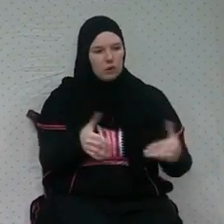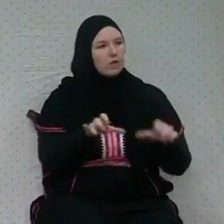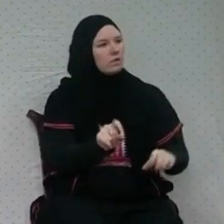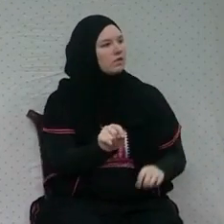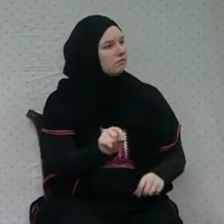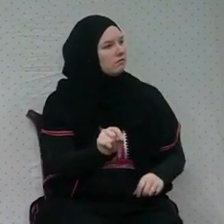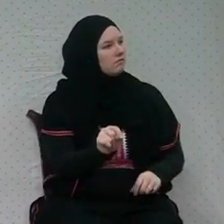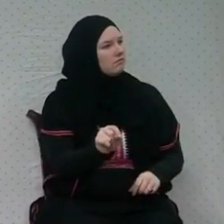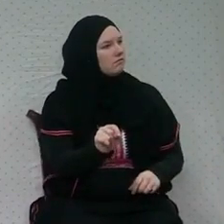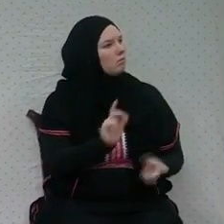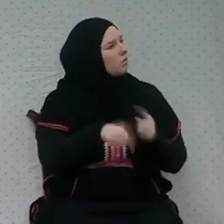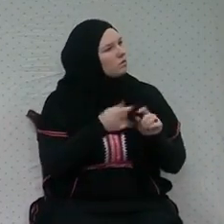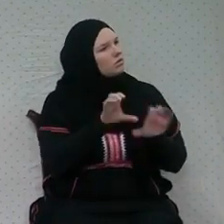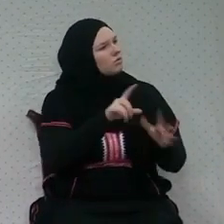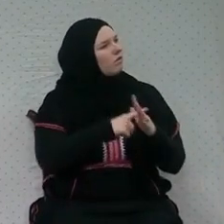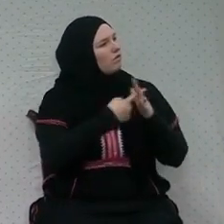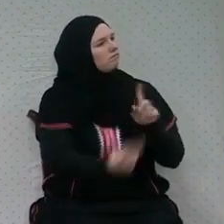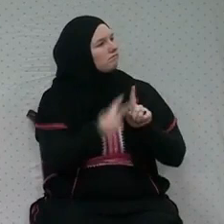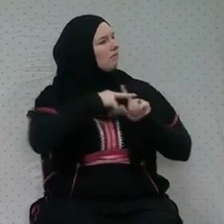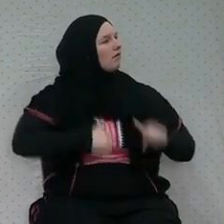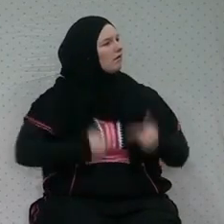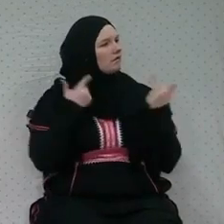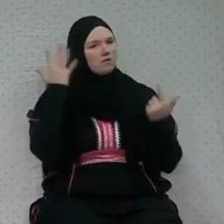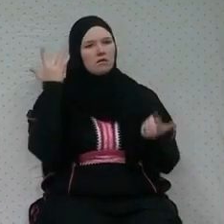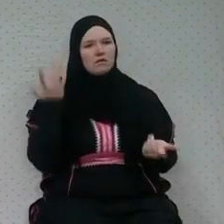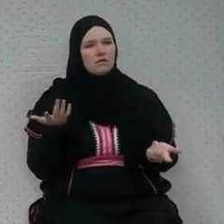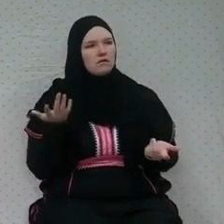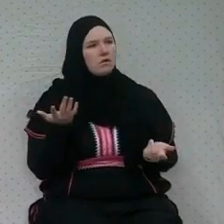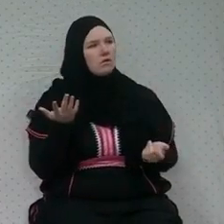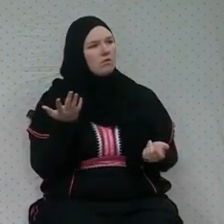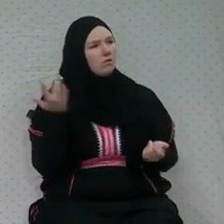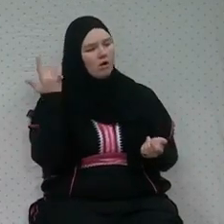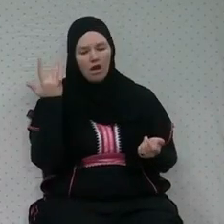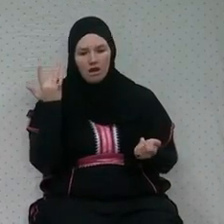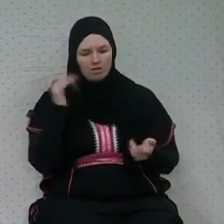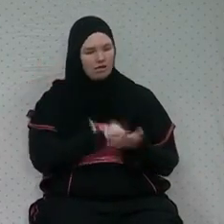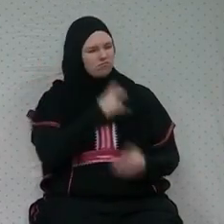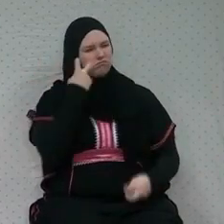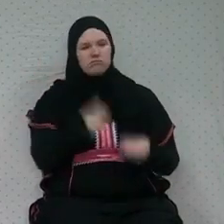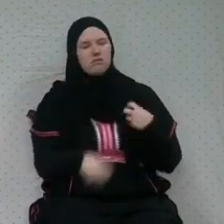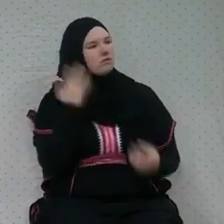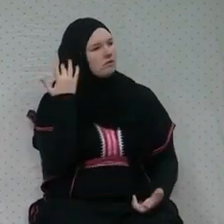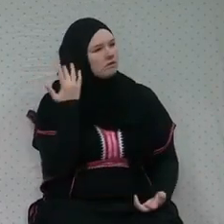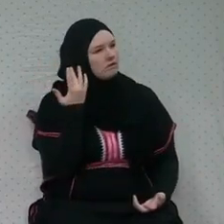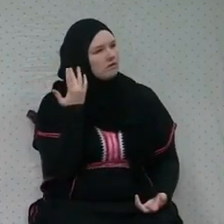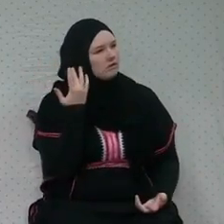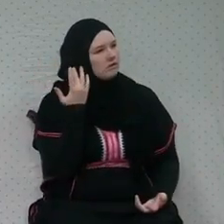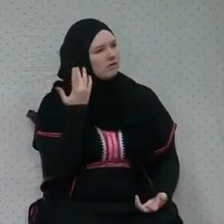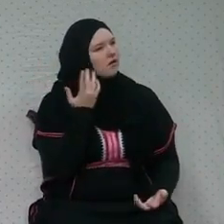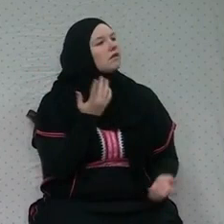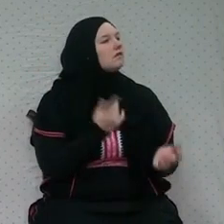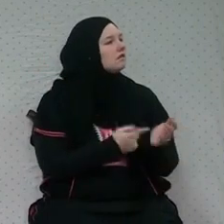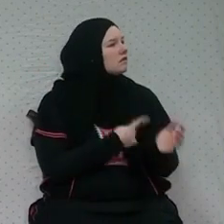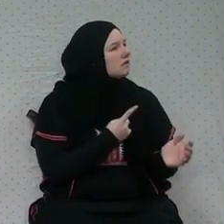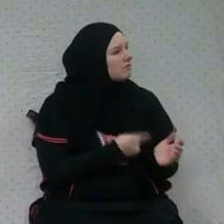position? And why not? What is so difficult about it? The only difficulty is, it sometimes